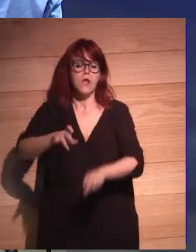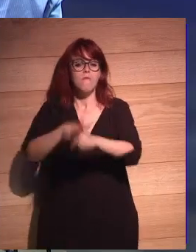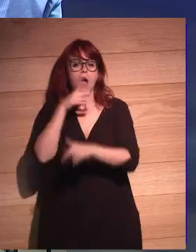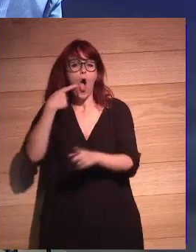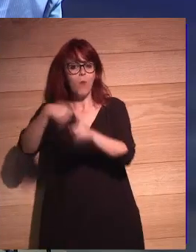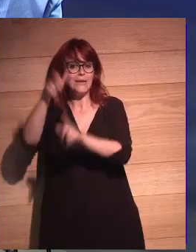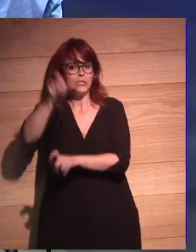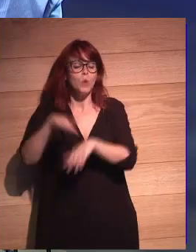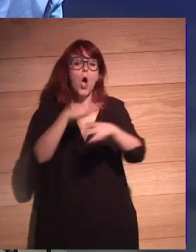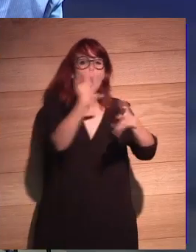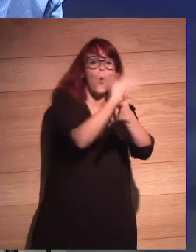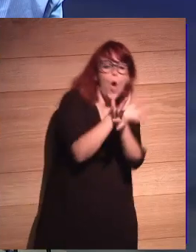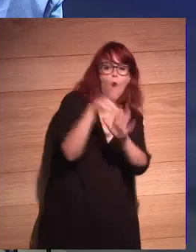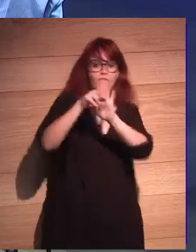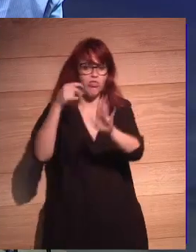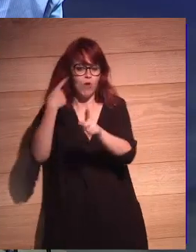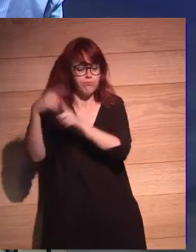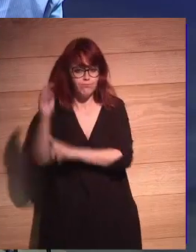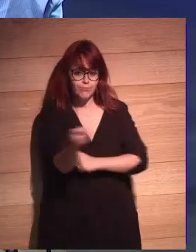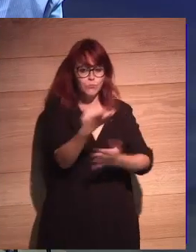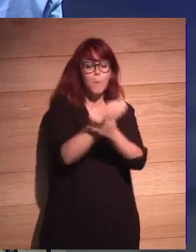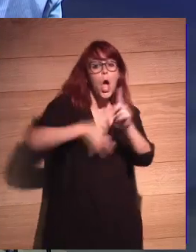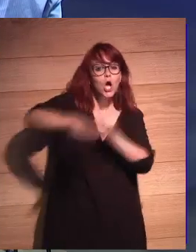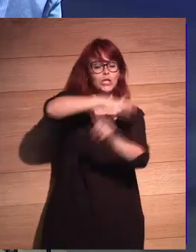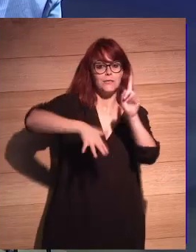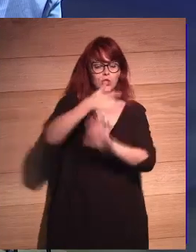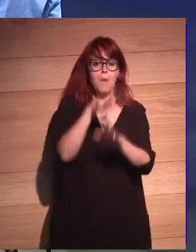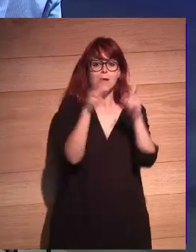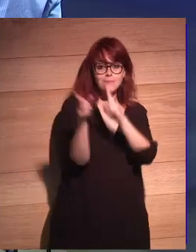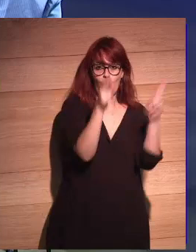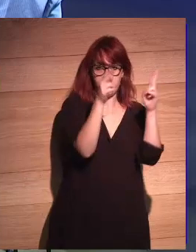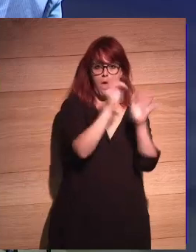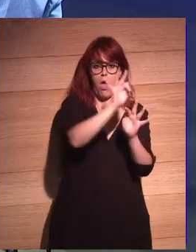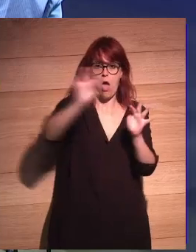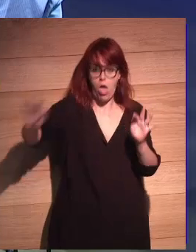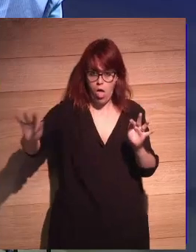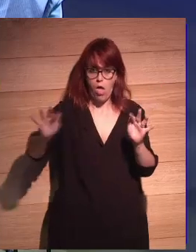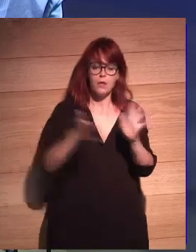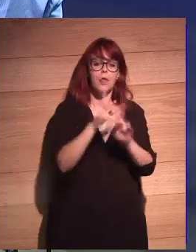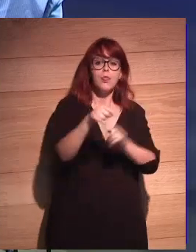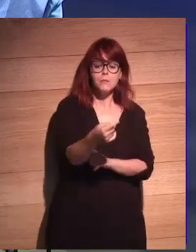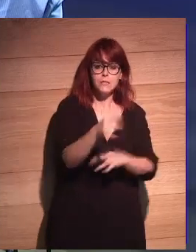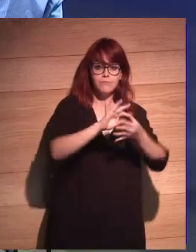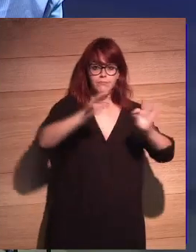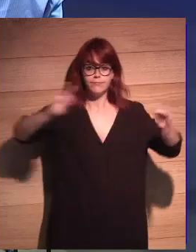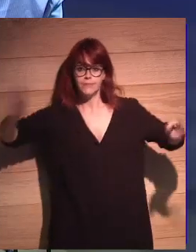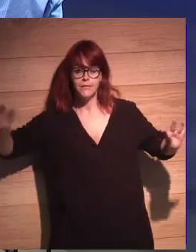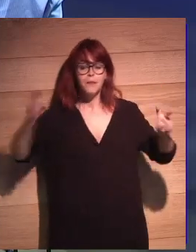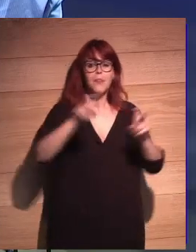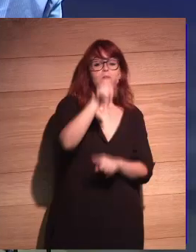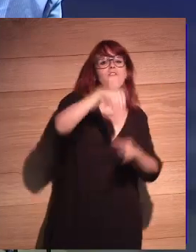an object that can be a video, a game, or whatever, that in a context, it's called a sequence. And that